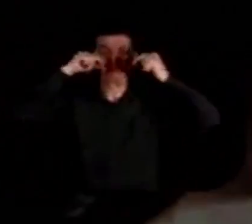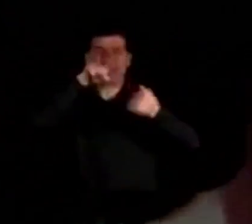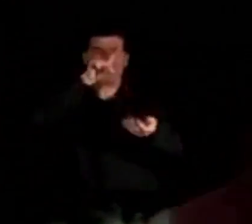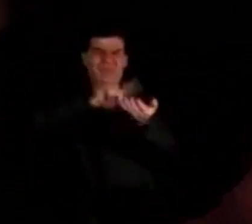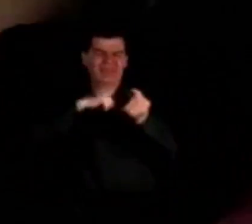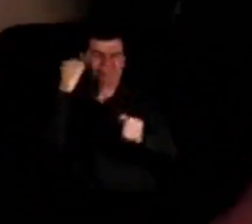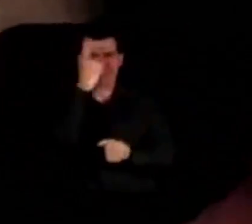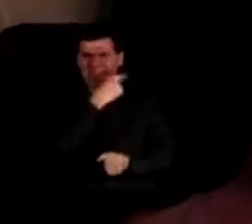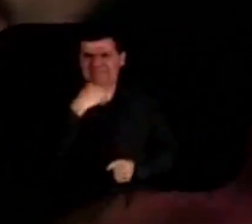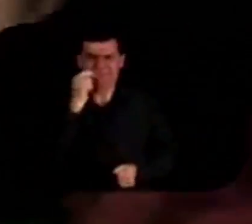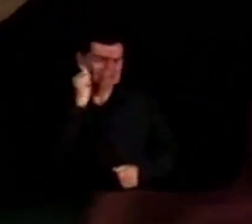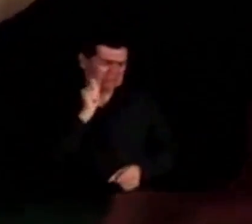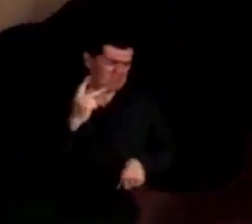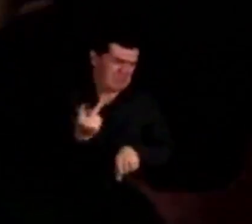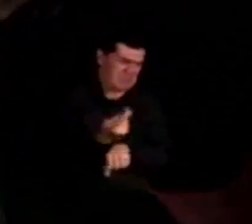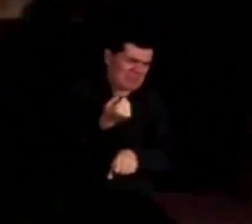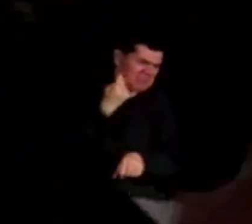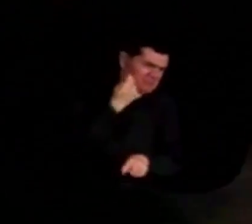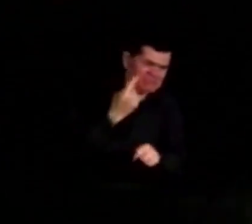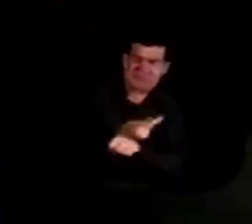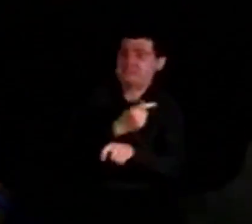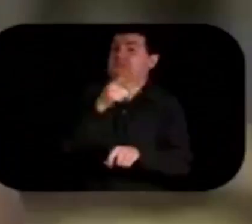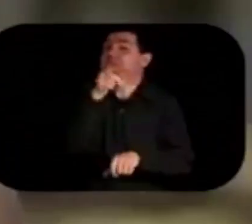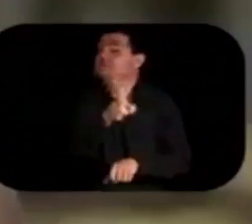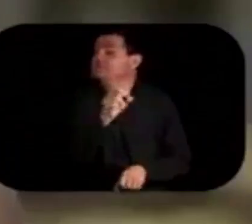smile on her face, no matter what.